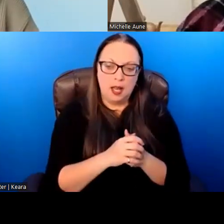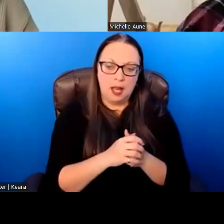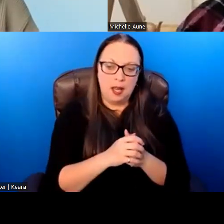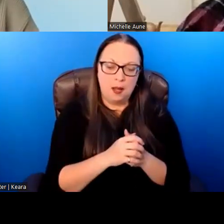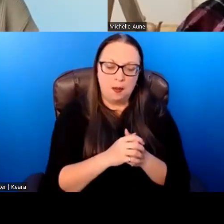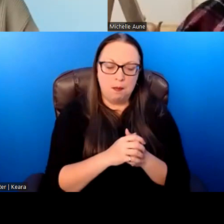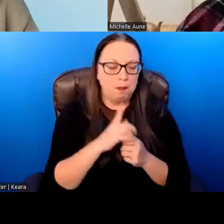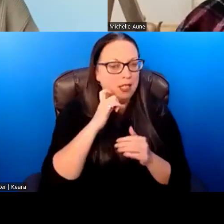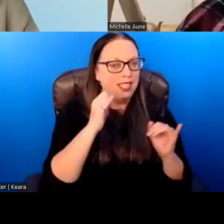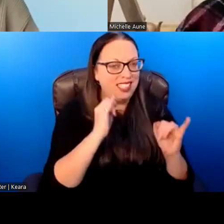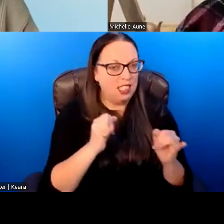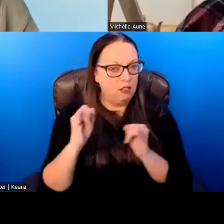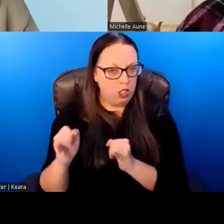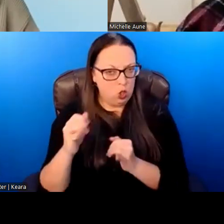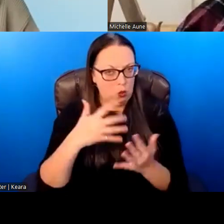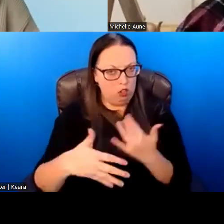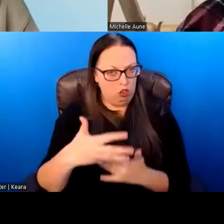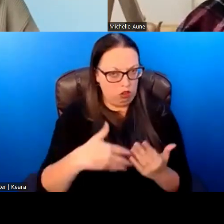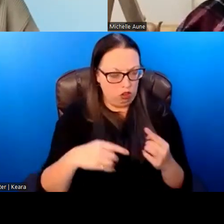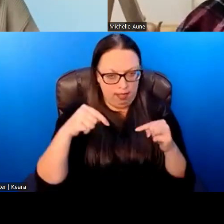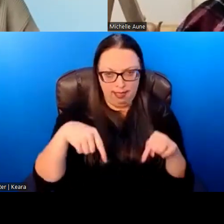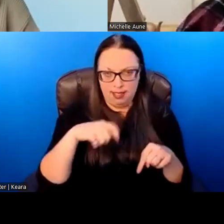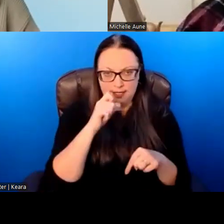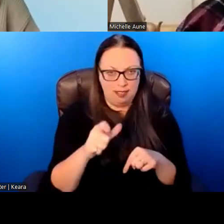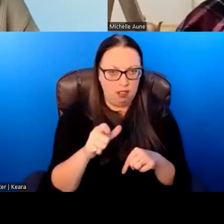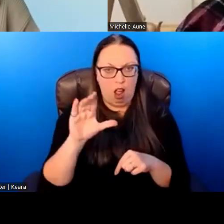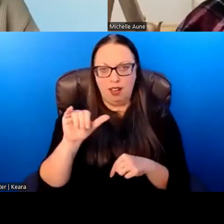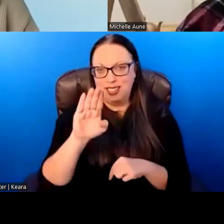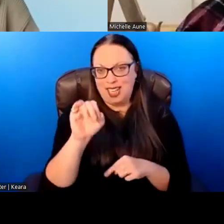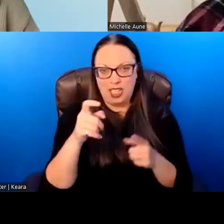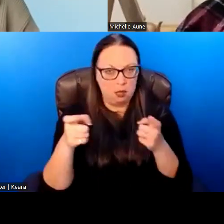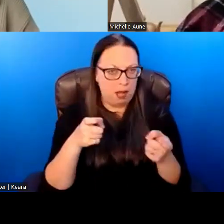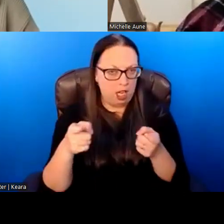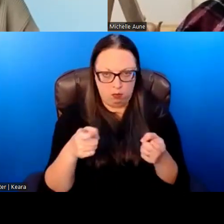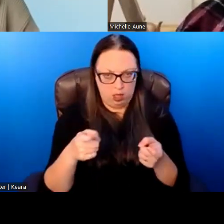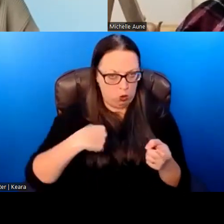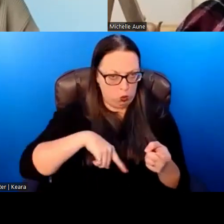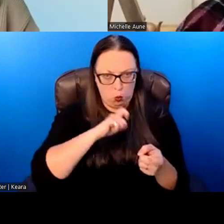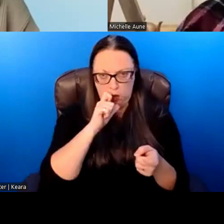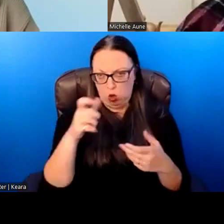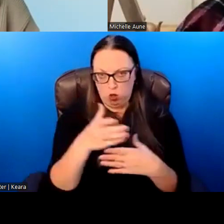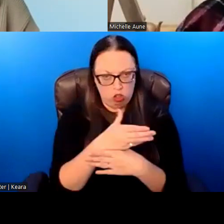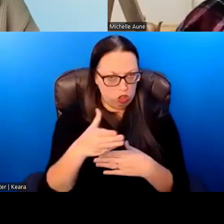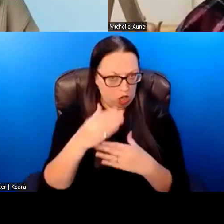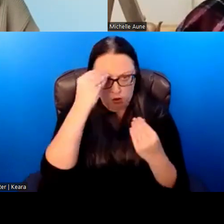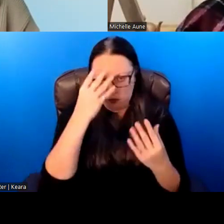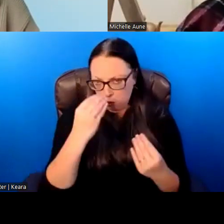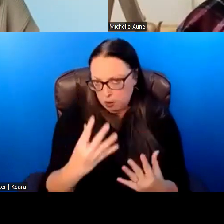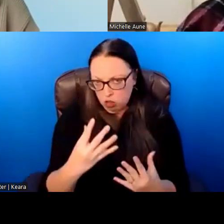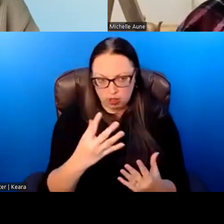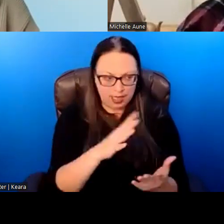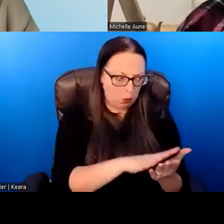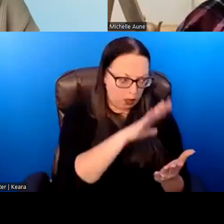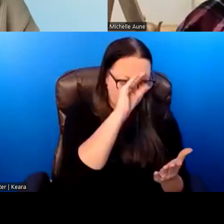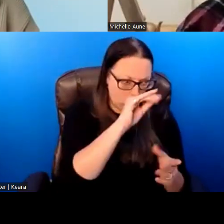these are individual interactions, it's not case management. We don't share information that we learn on